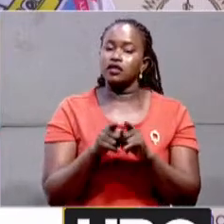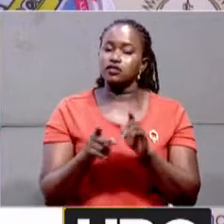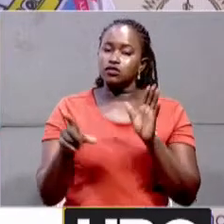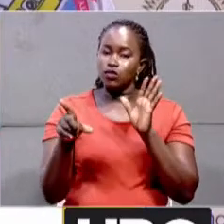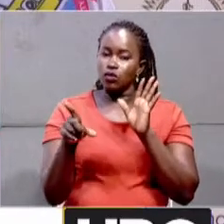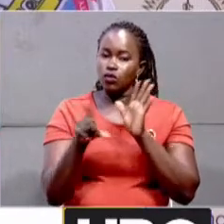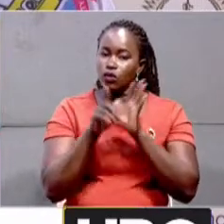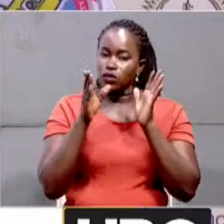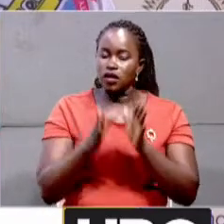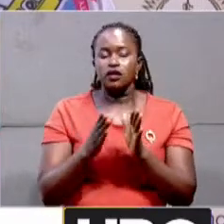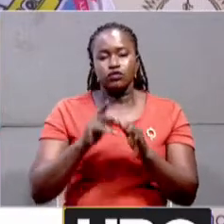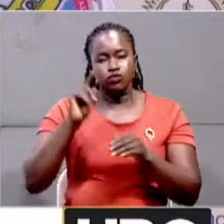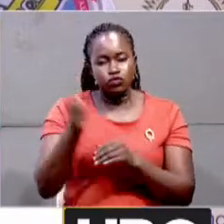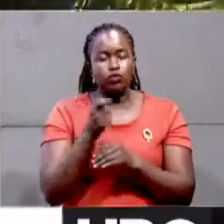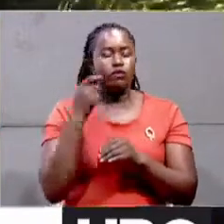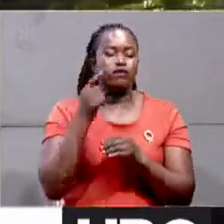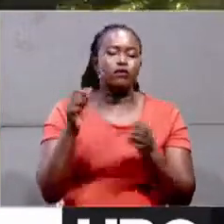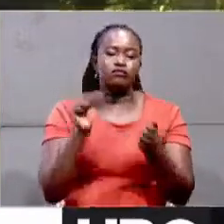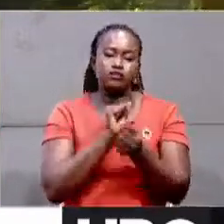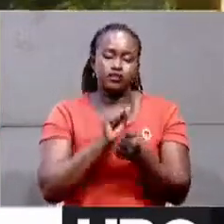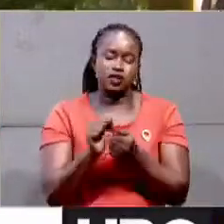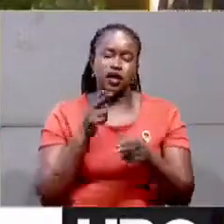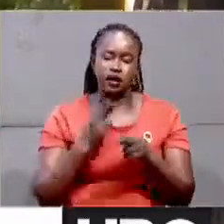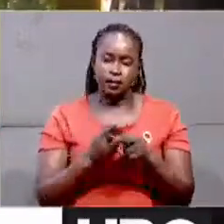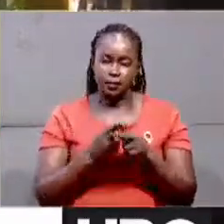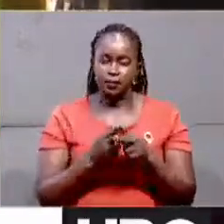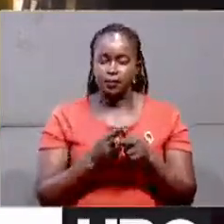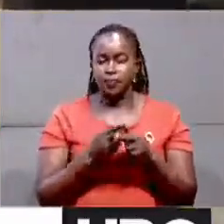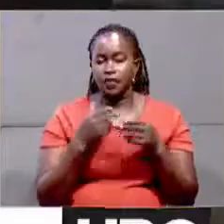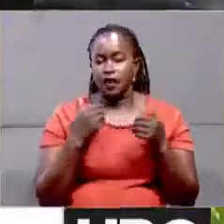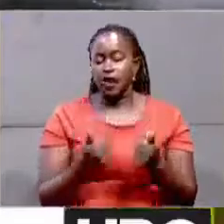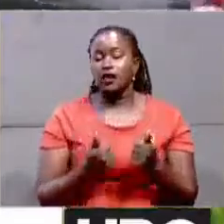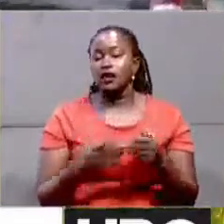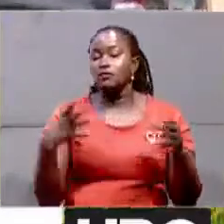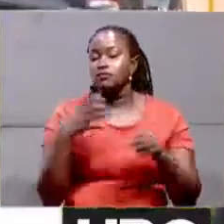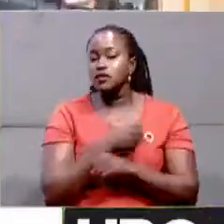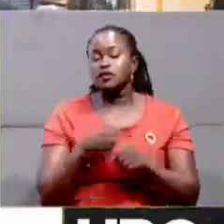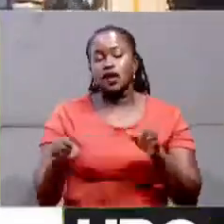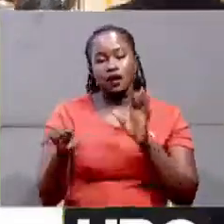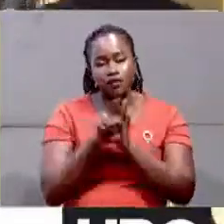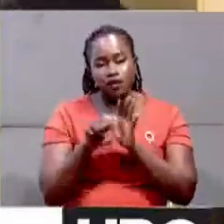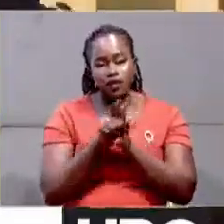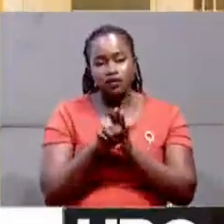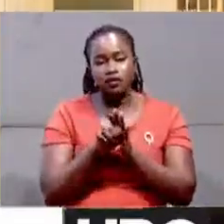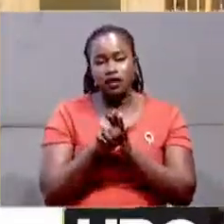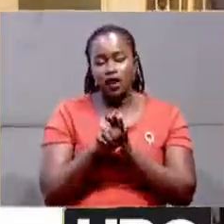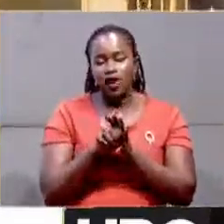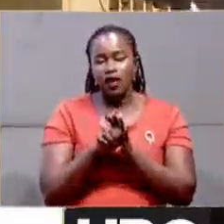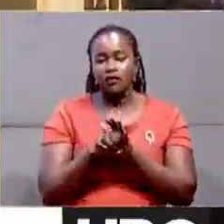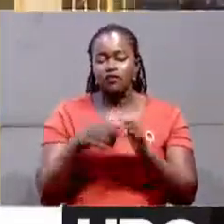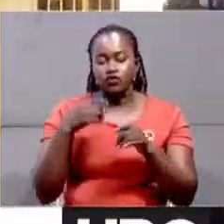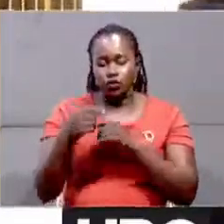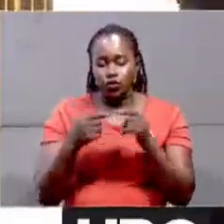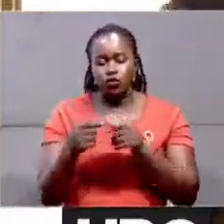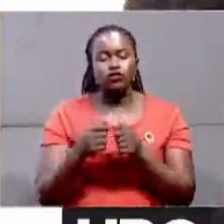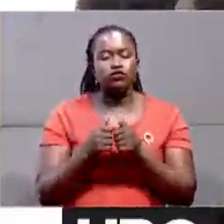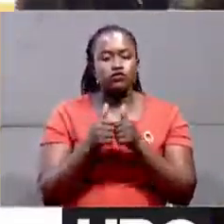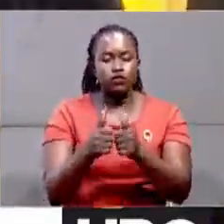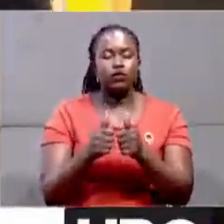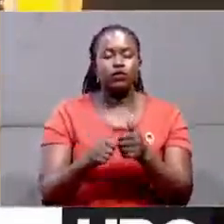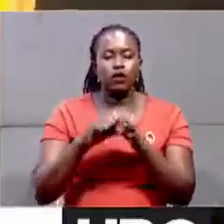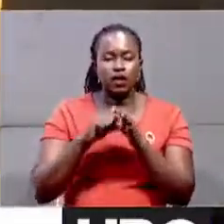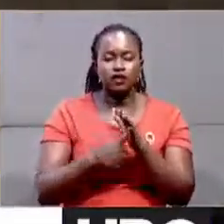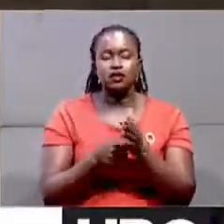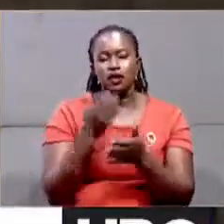for defamation, which we did. The absence of the substantive evidence to hold the fulcrum of the case in court,